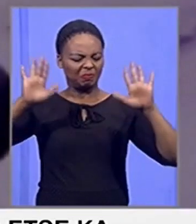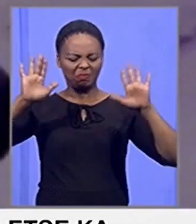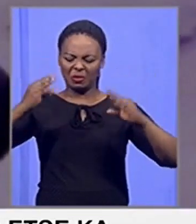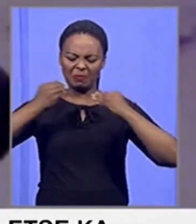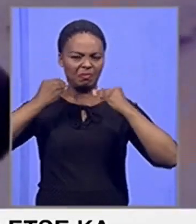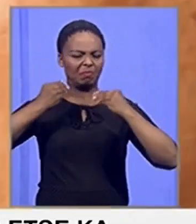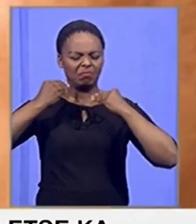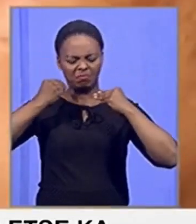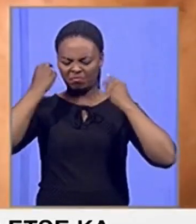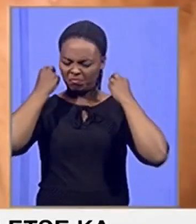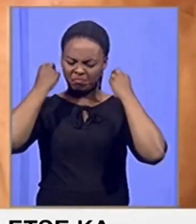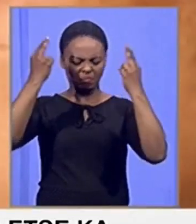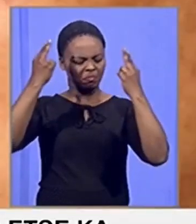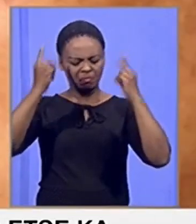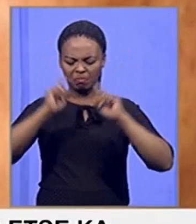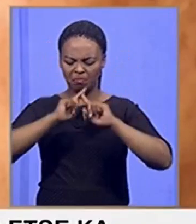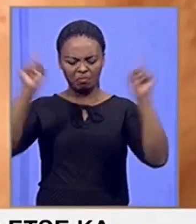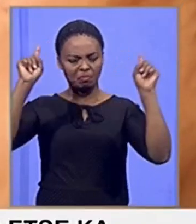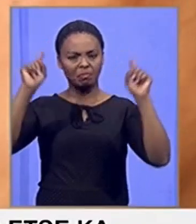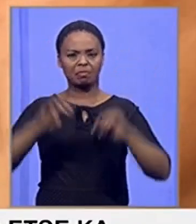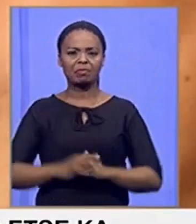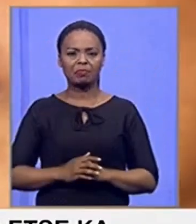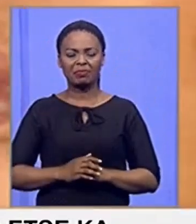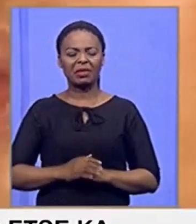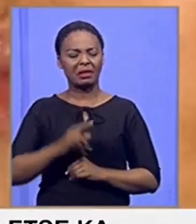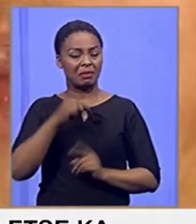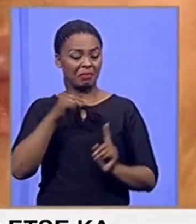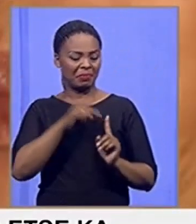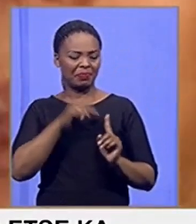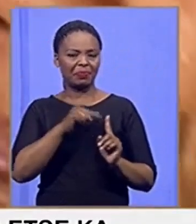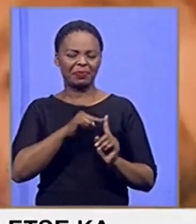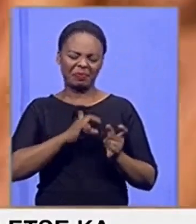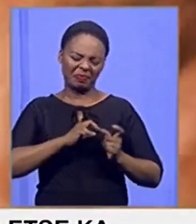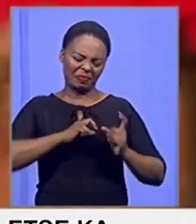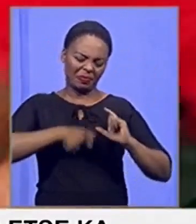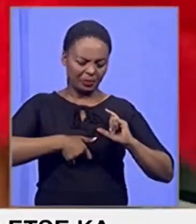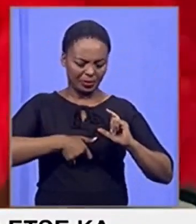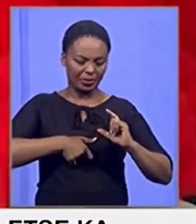kgethollo e sa thonkgela maqeba a Emily Tinyane ya dilemo tse